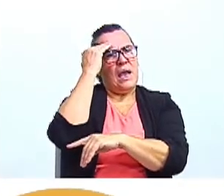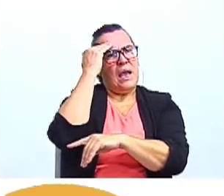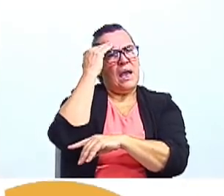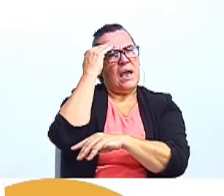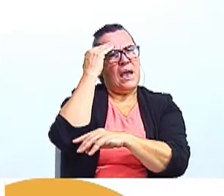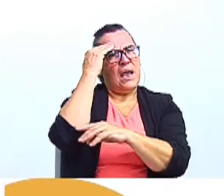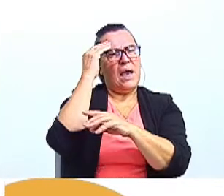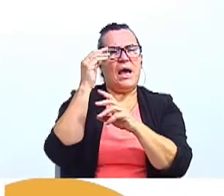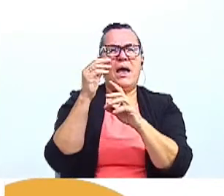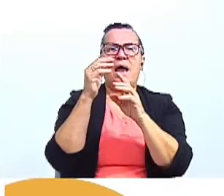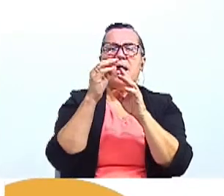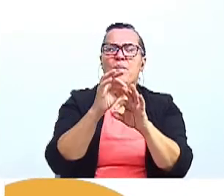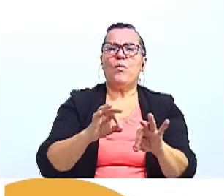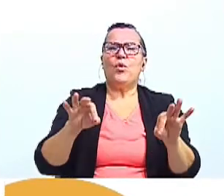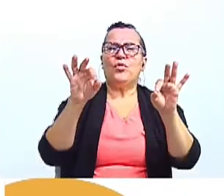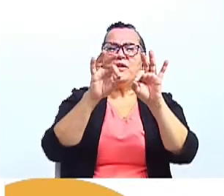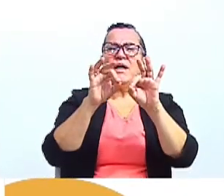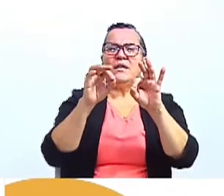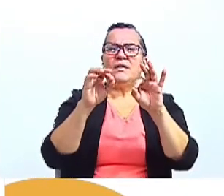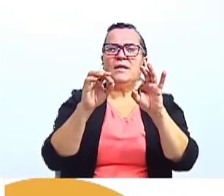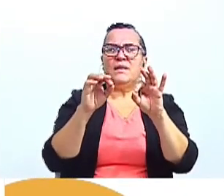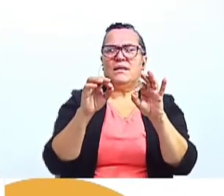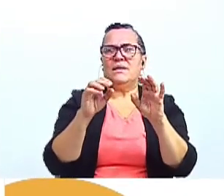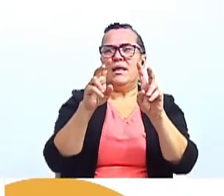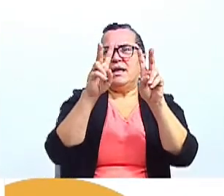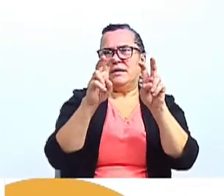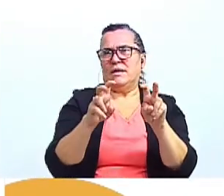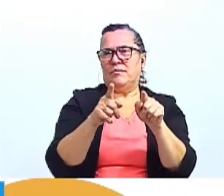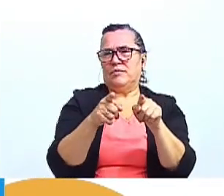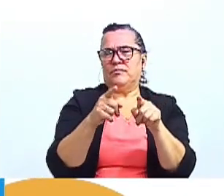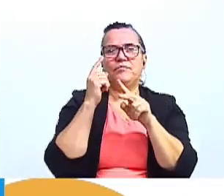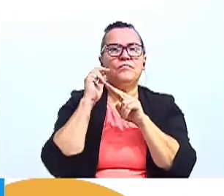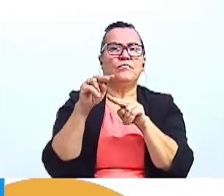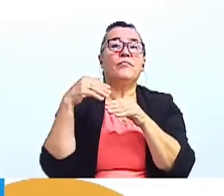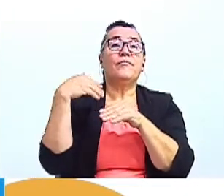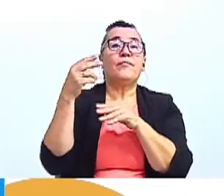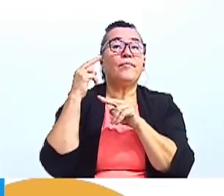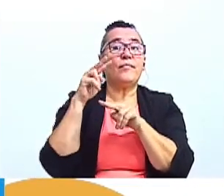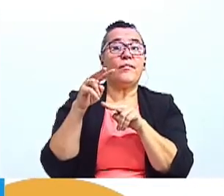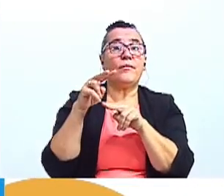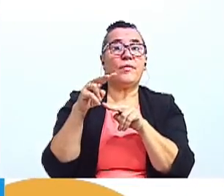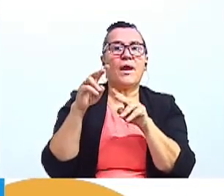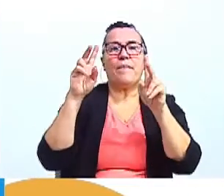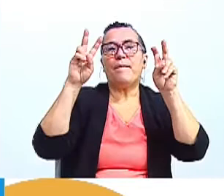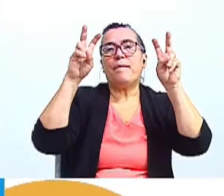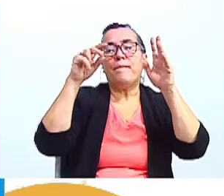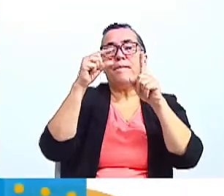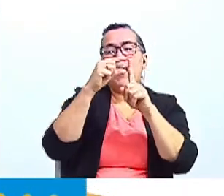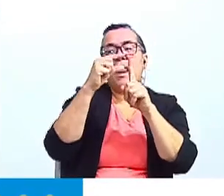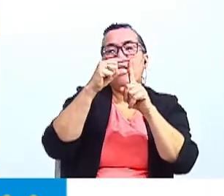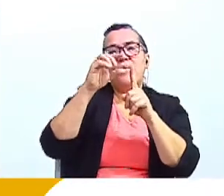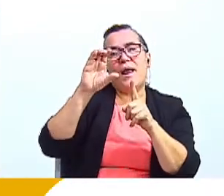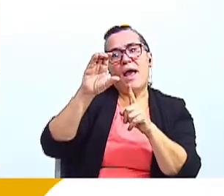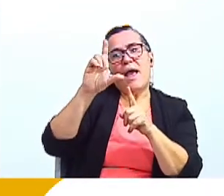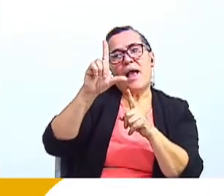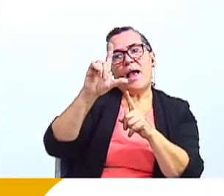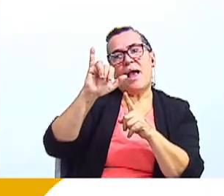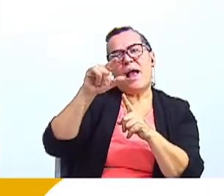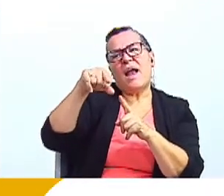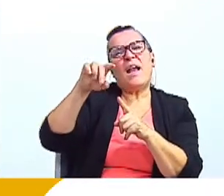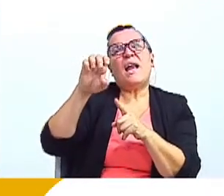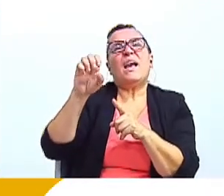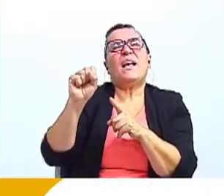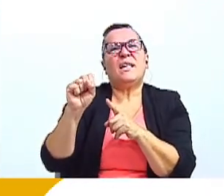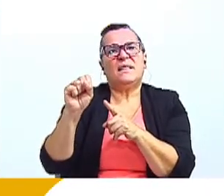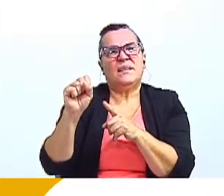the test. So, let's see what the word cliques is.